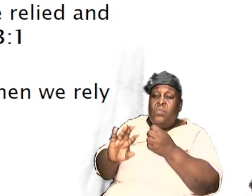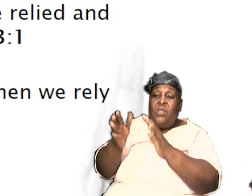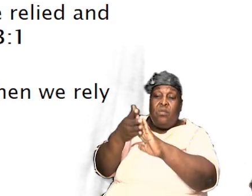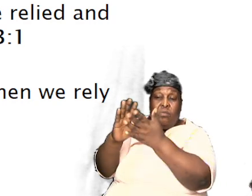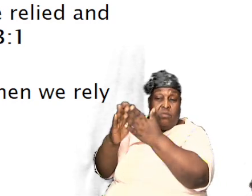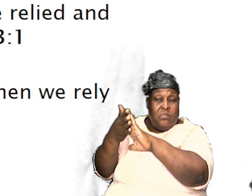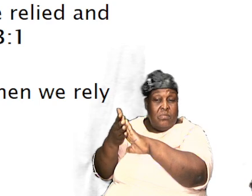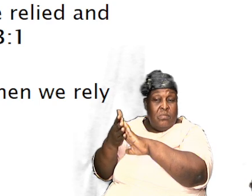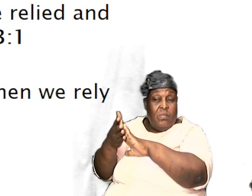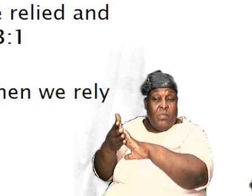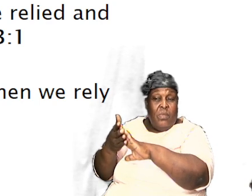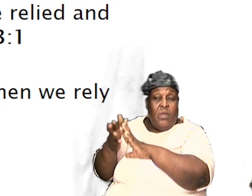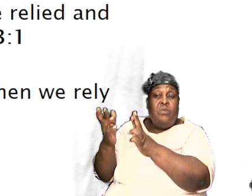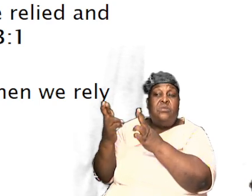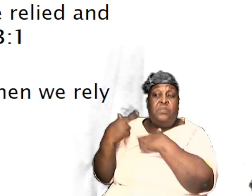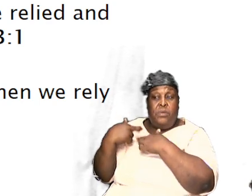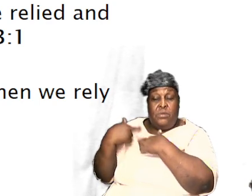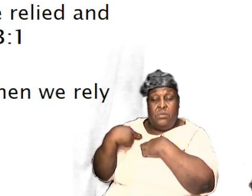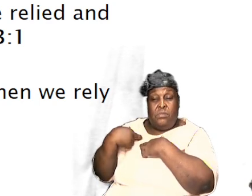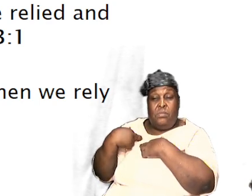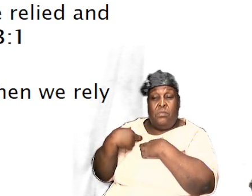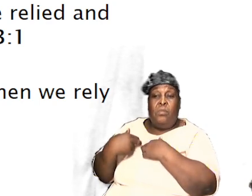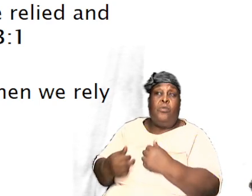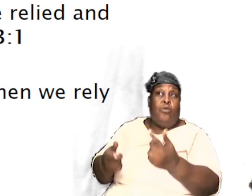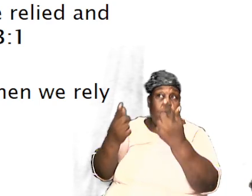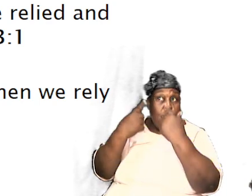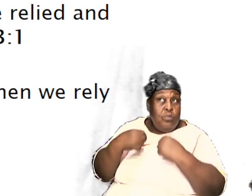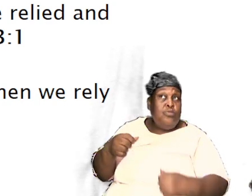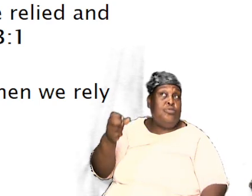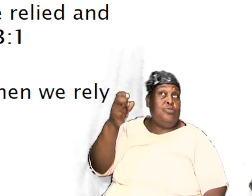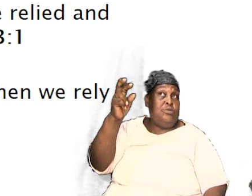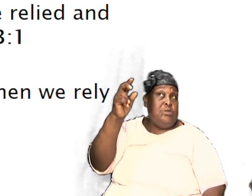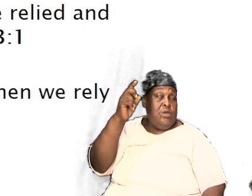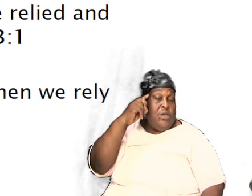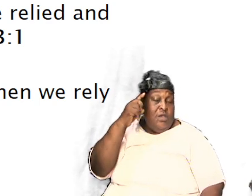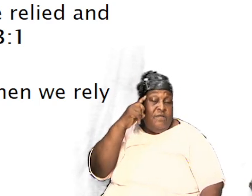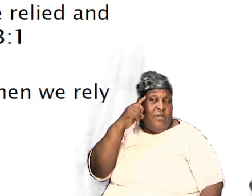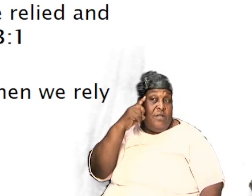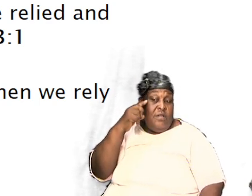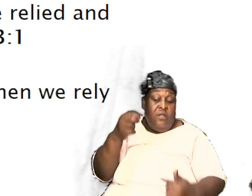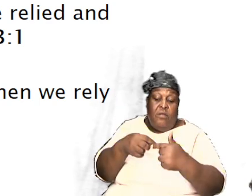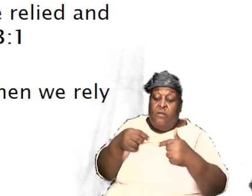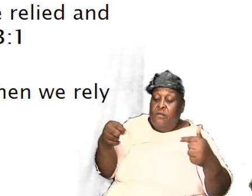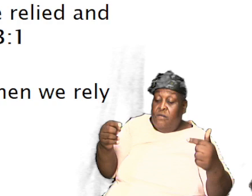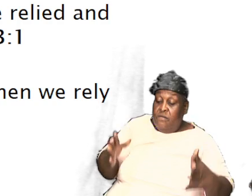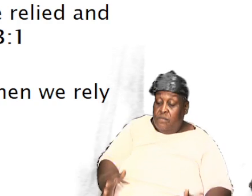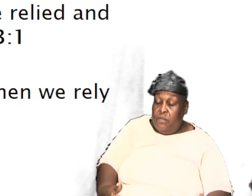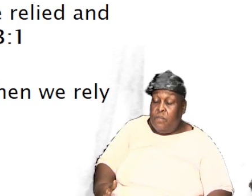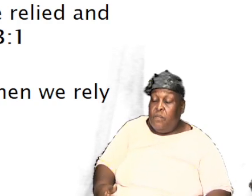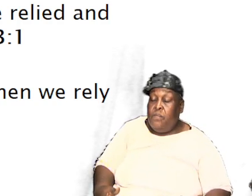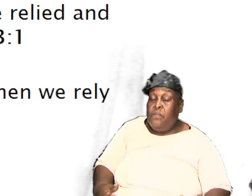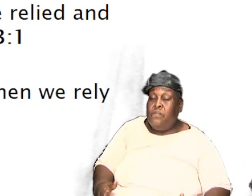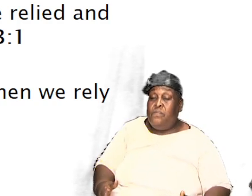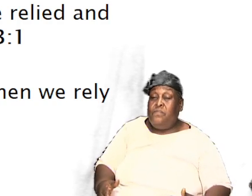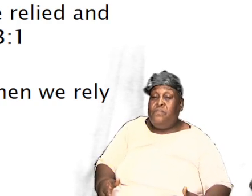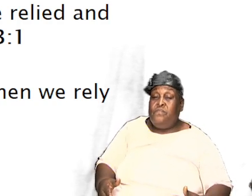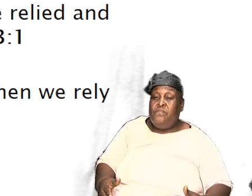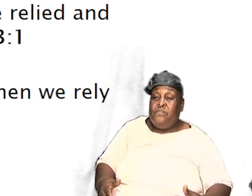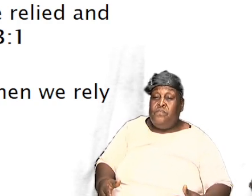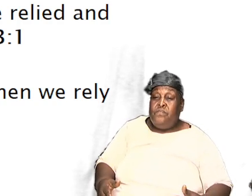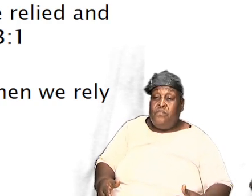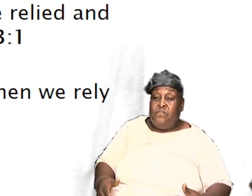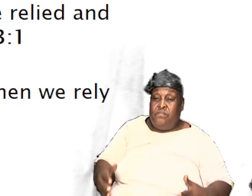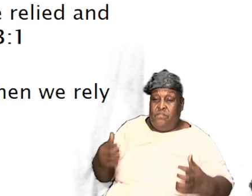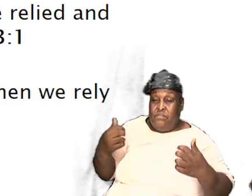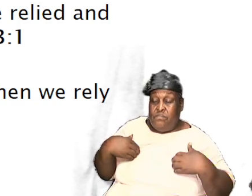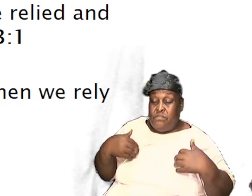But they came to David and said, David, the Philistines have